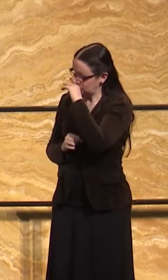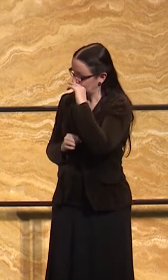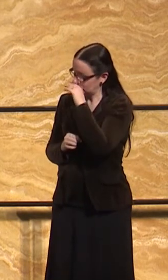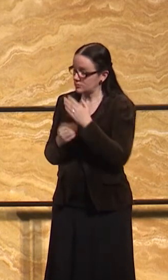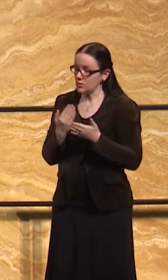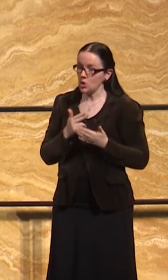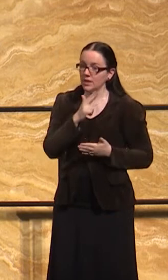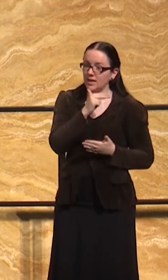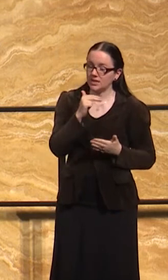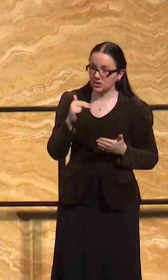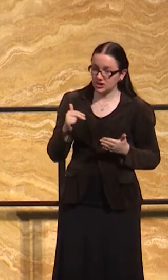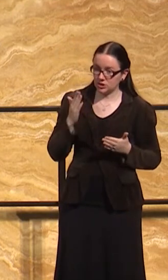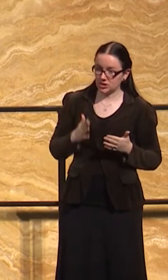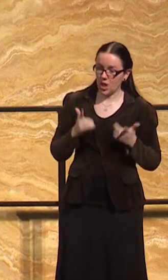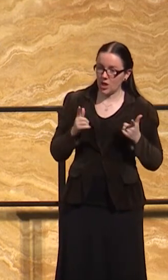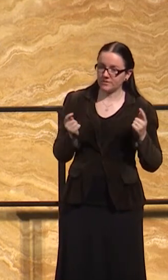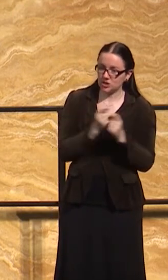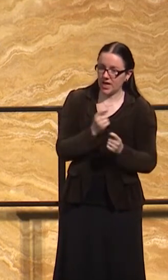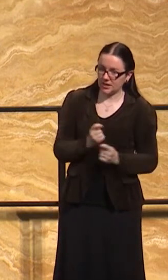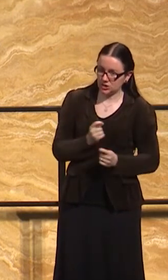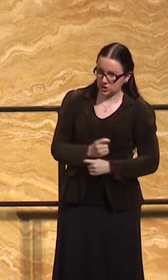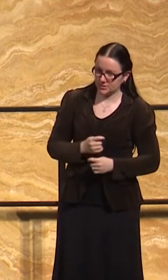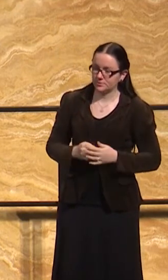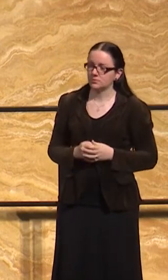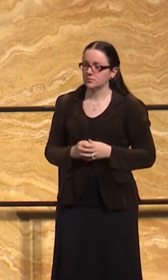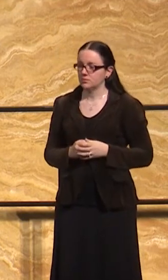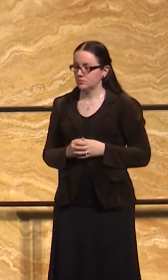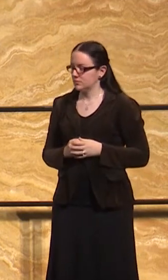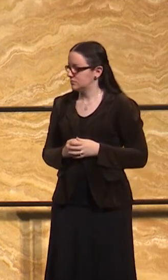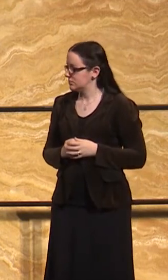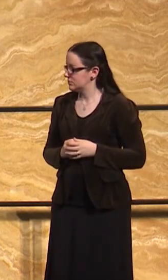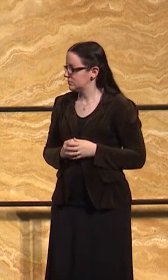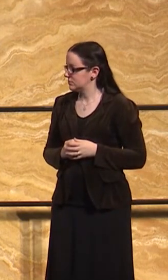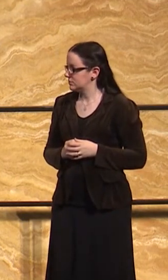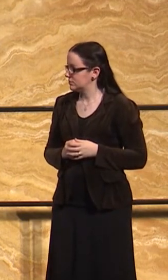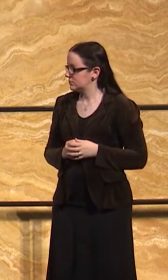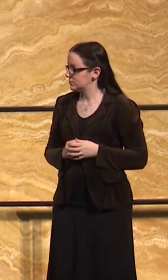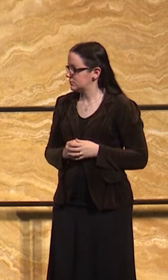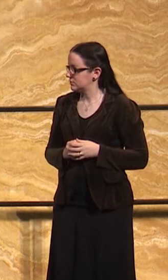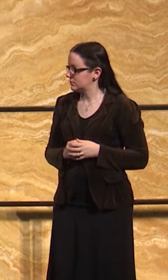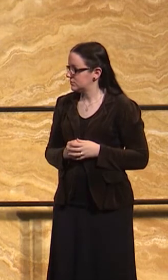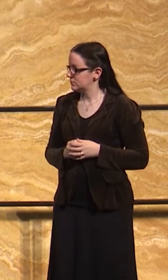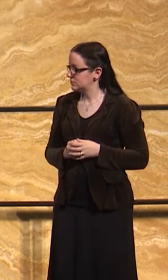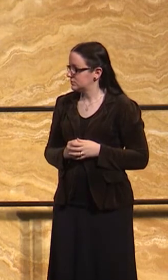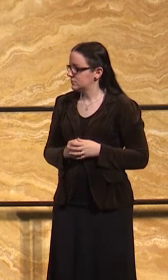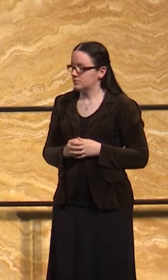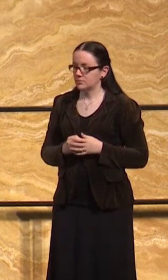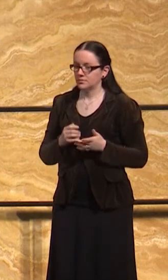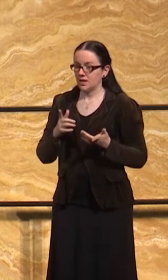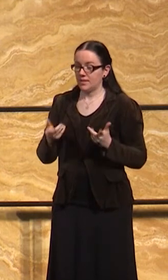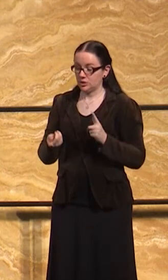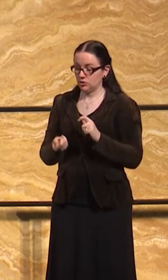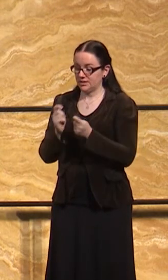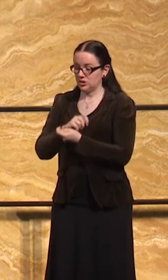side, there were changes in Indonesia, and the new transition leadership under B.J. Habibie, later